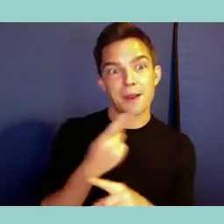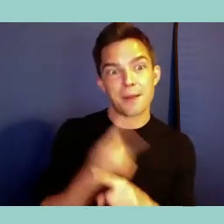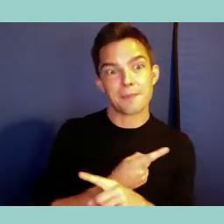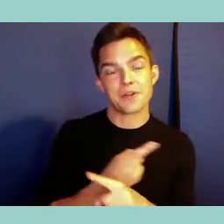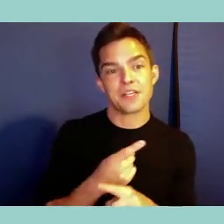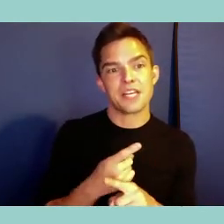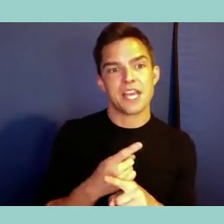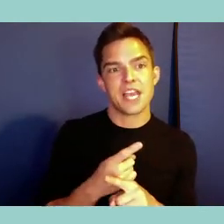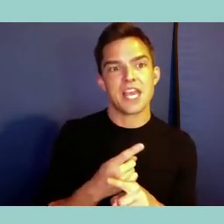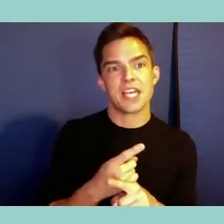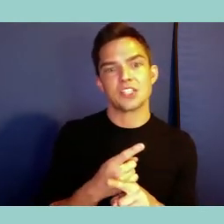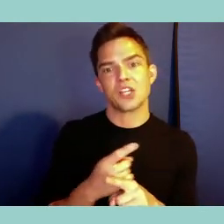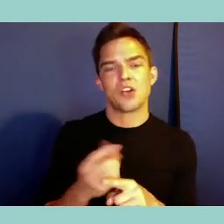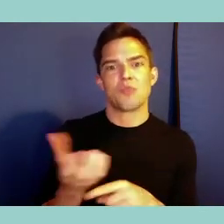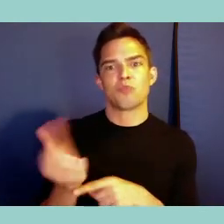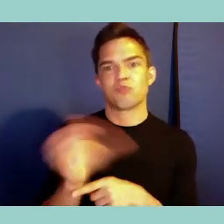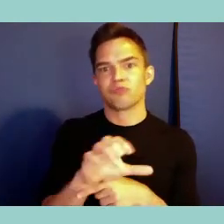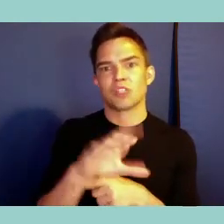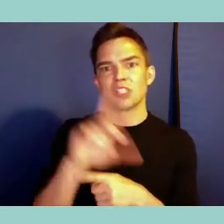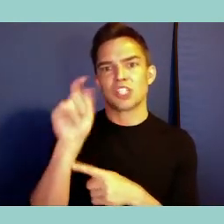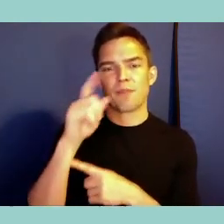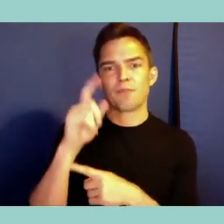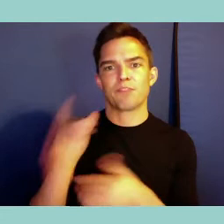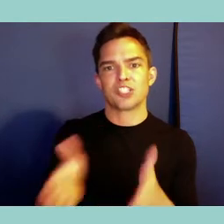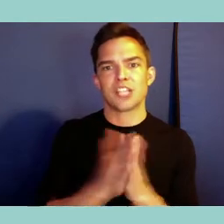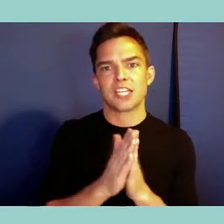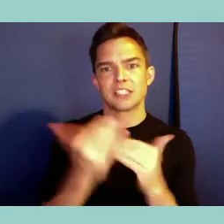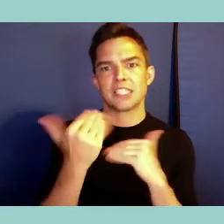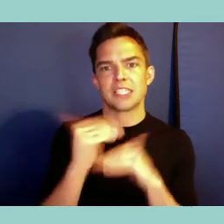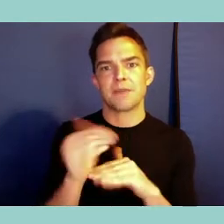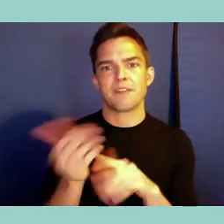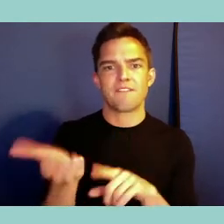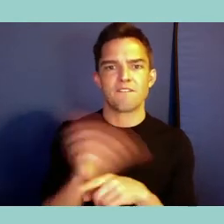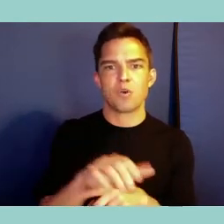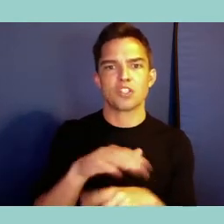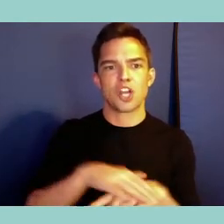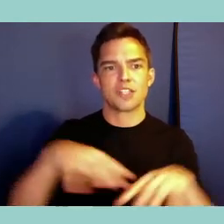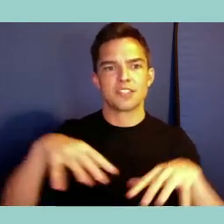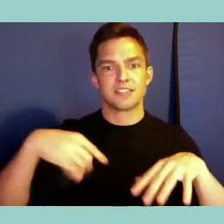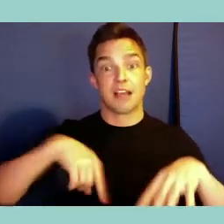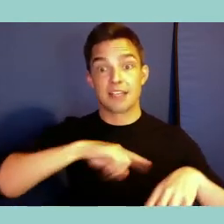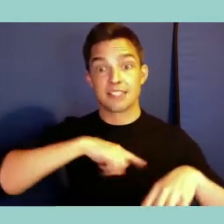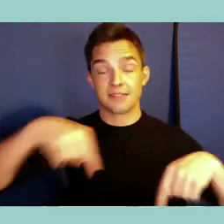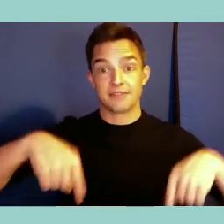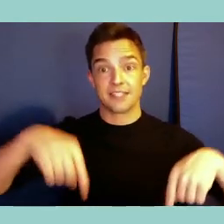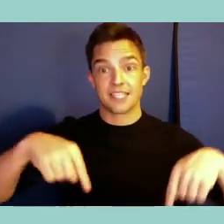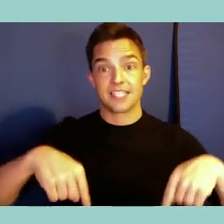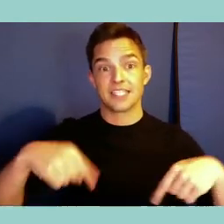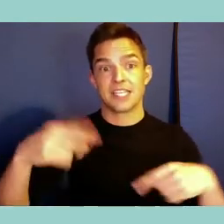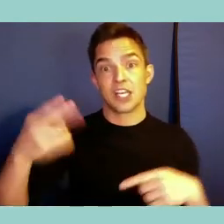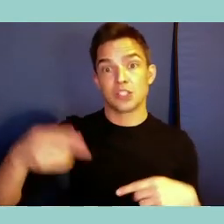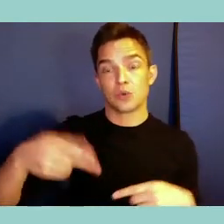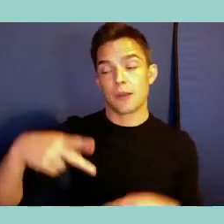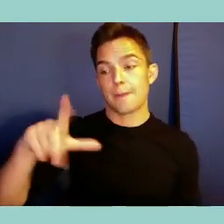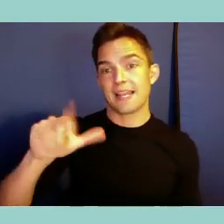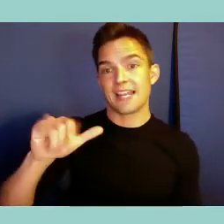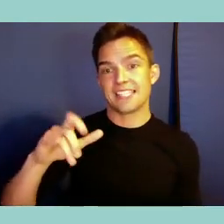and proposed government sanction limitations placed on us by this historic